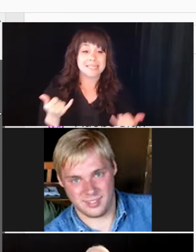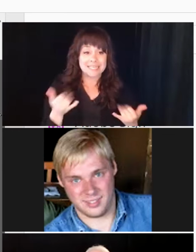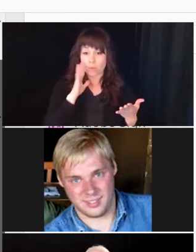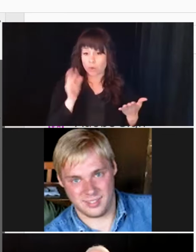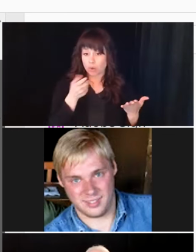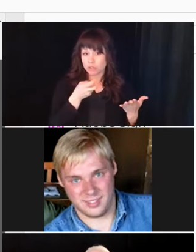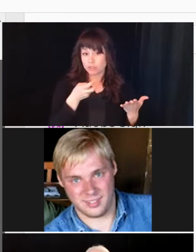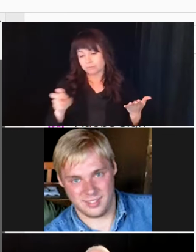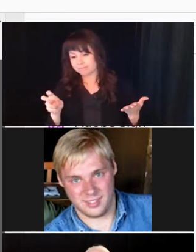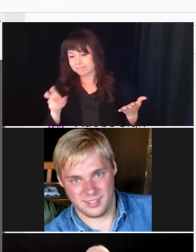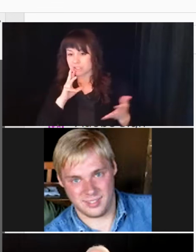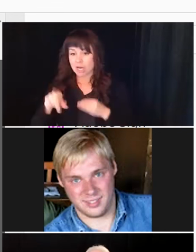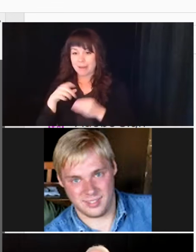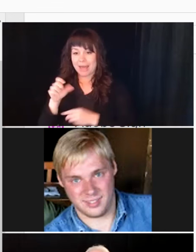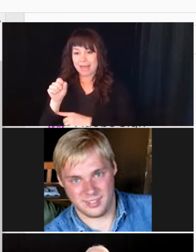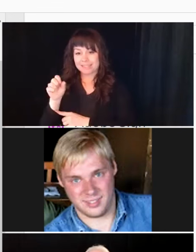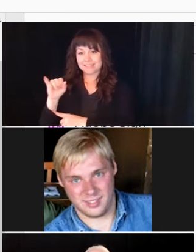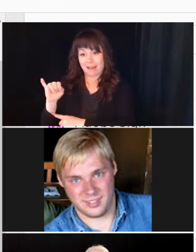we'll pause for some questions.